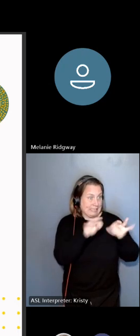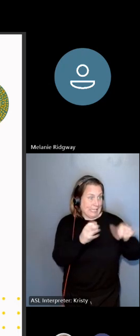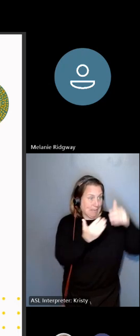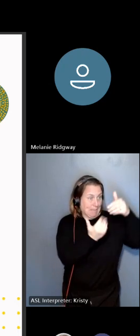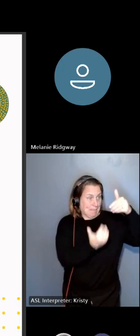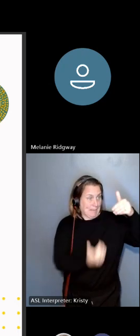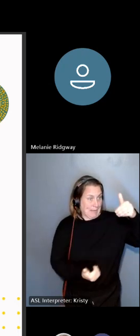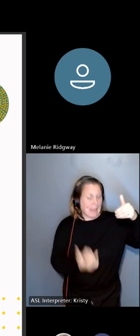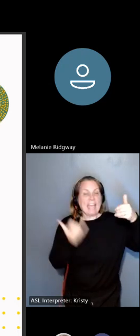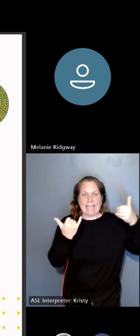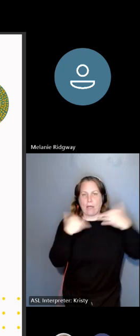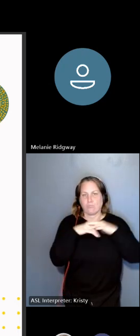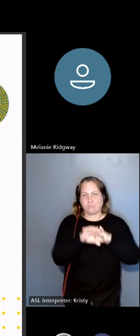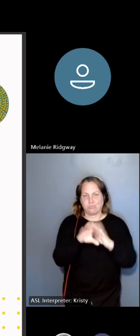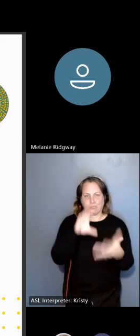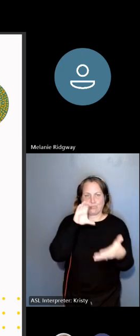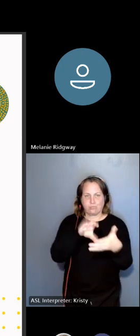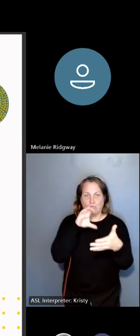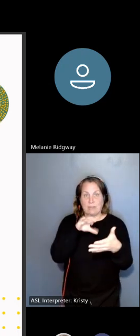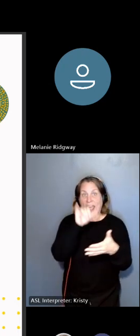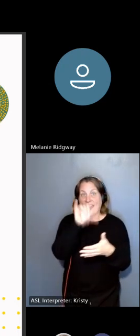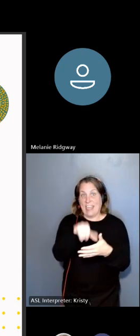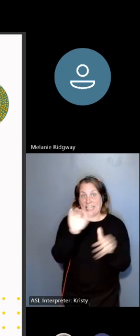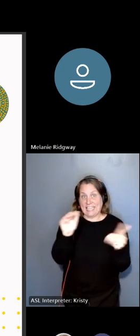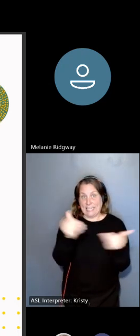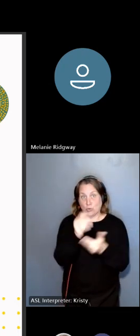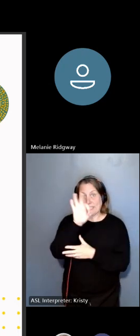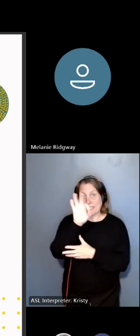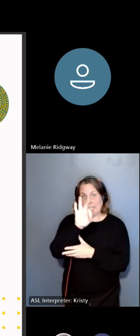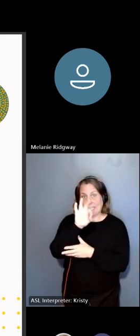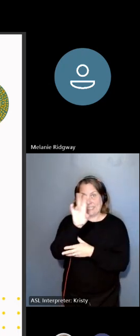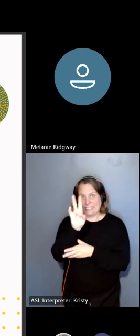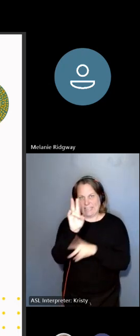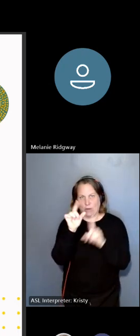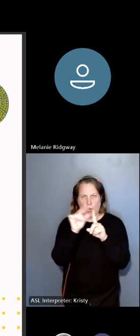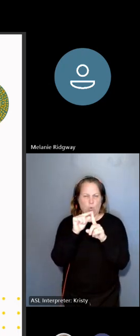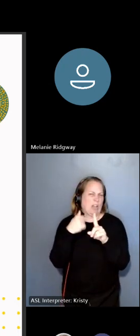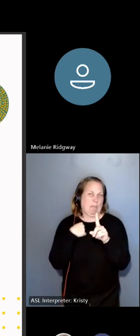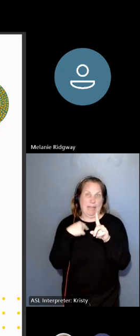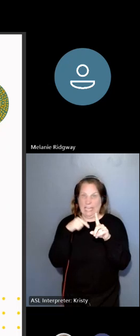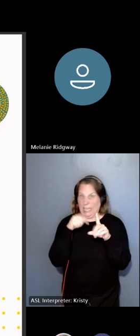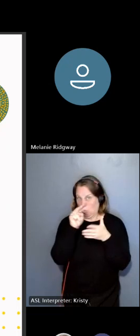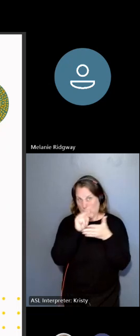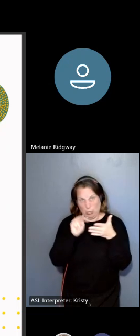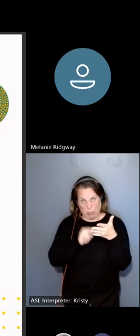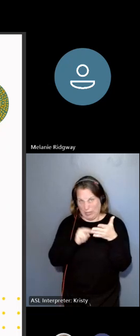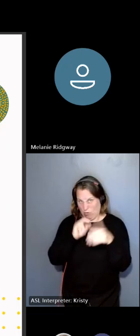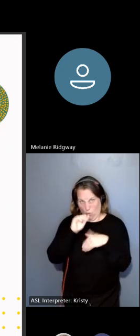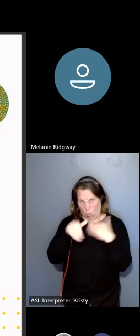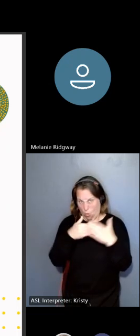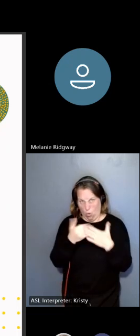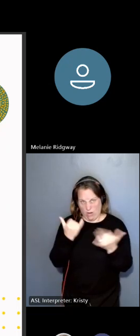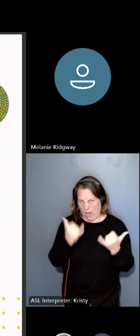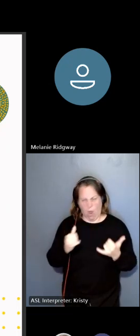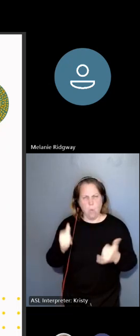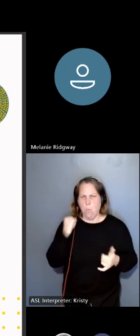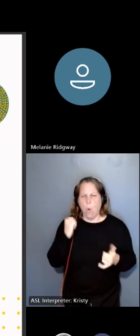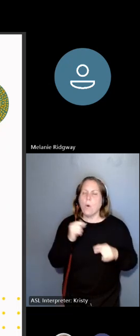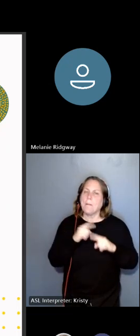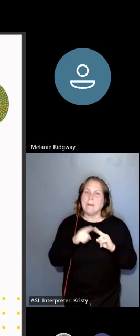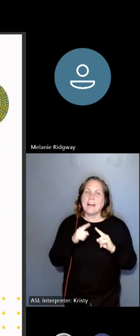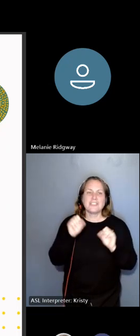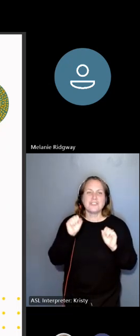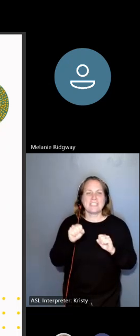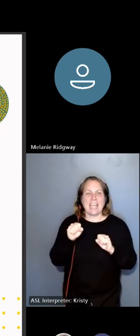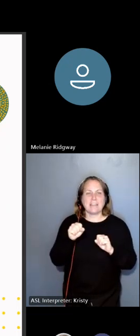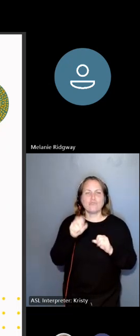intro is 97 words. I'm not going to read it now, but you can just scan it